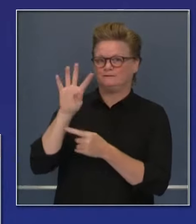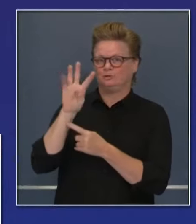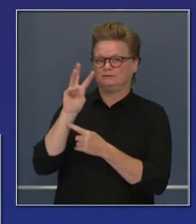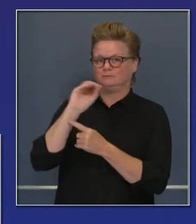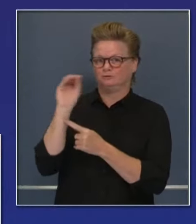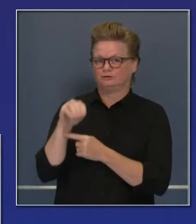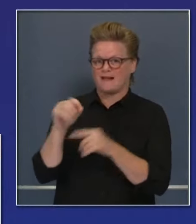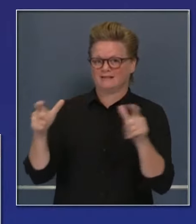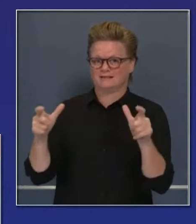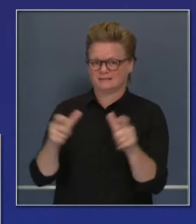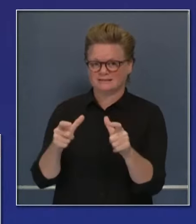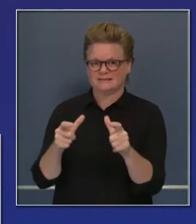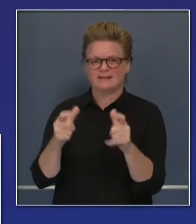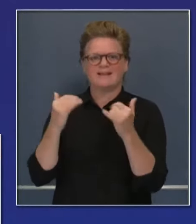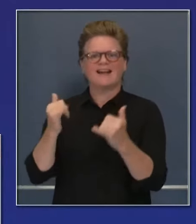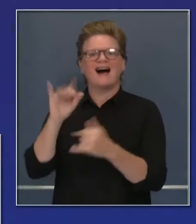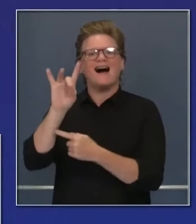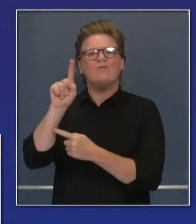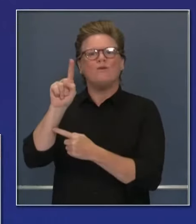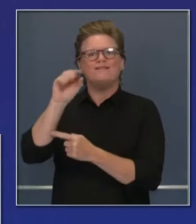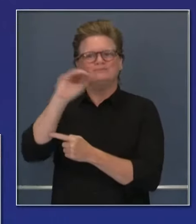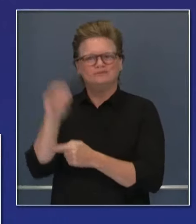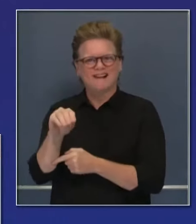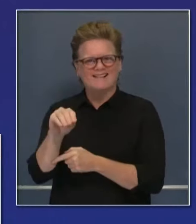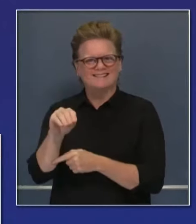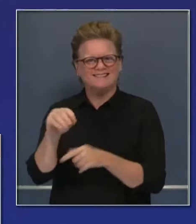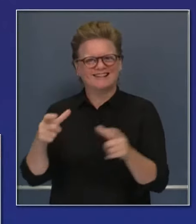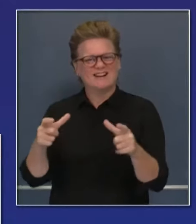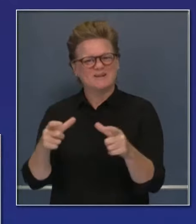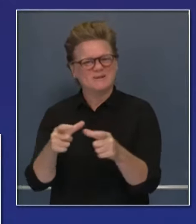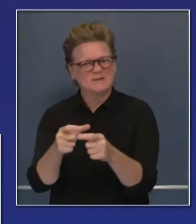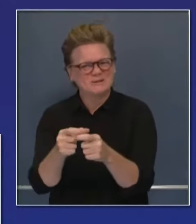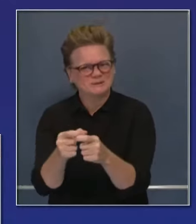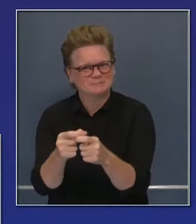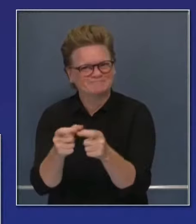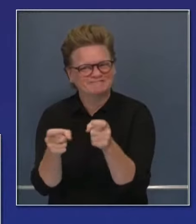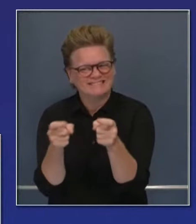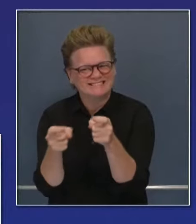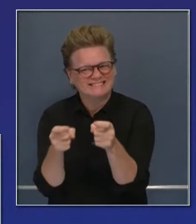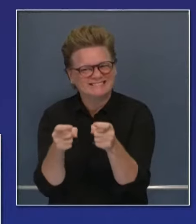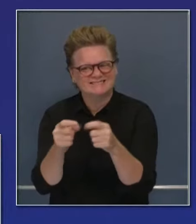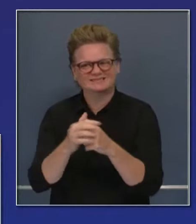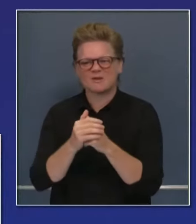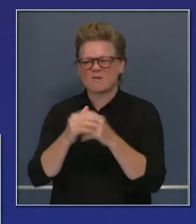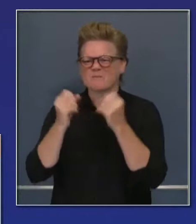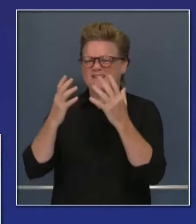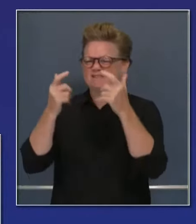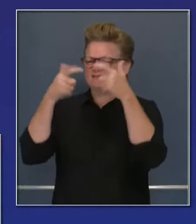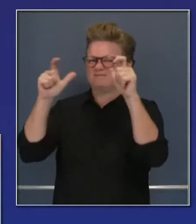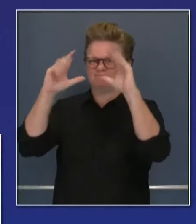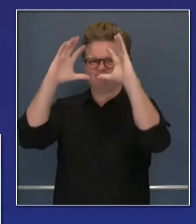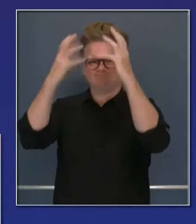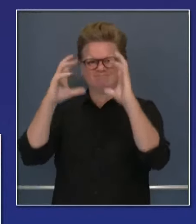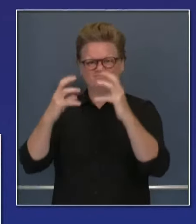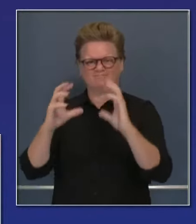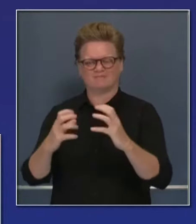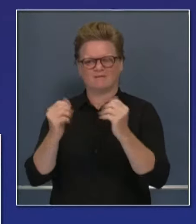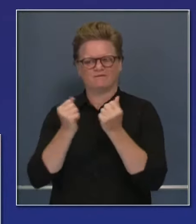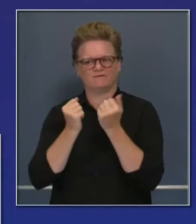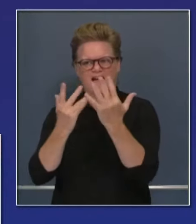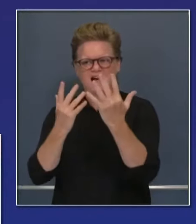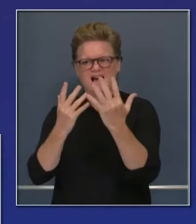up to 81% containment. So progress on those two complexes of fires, demonstrable